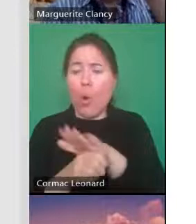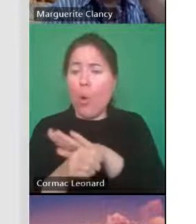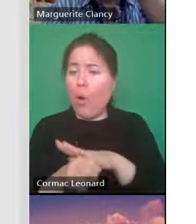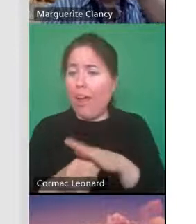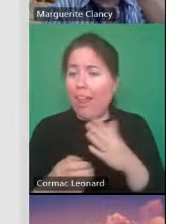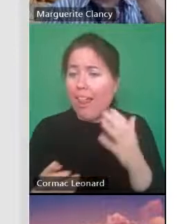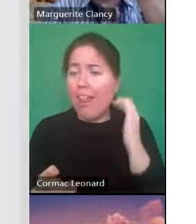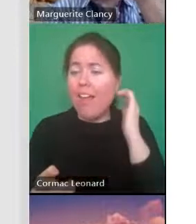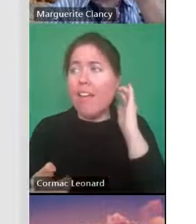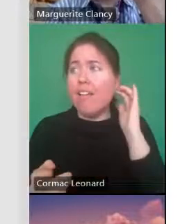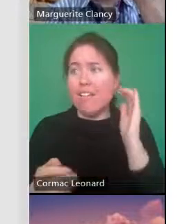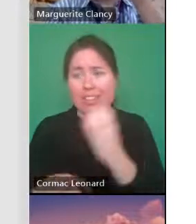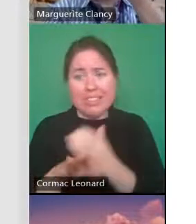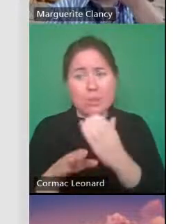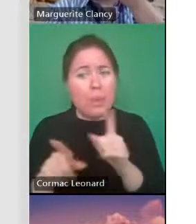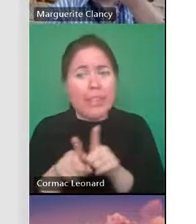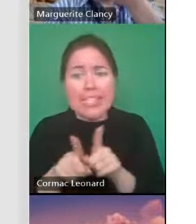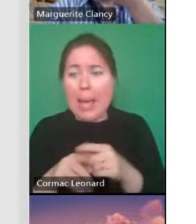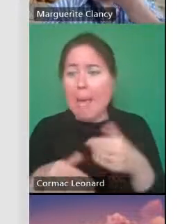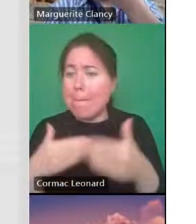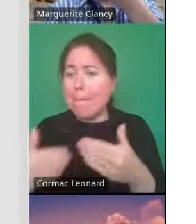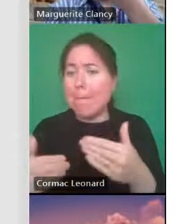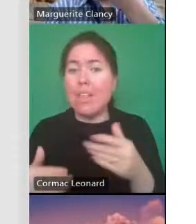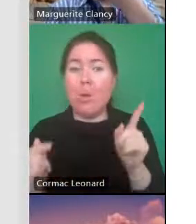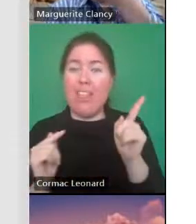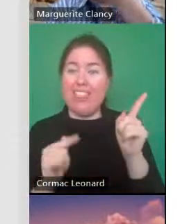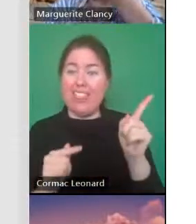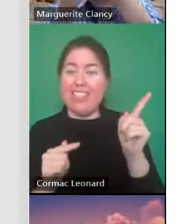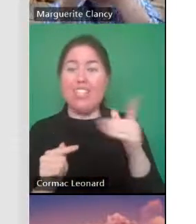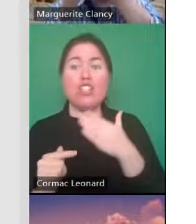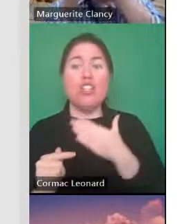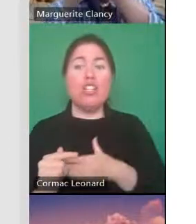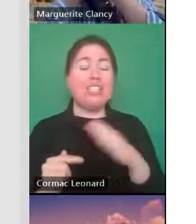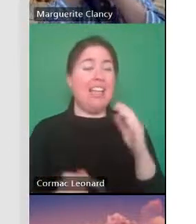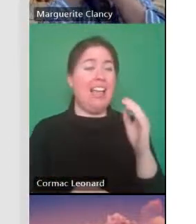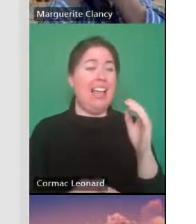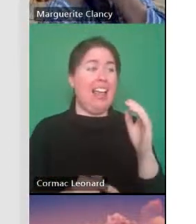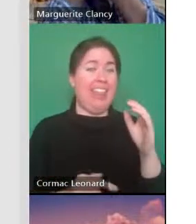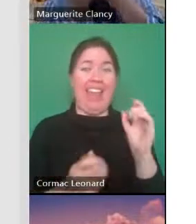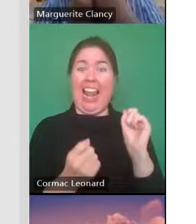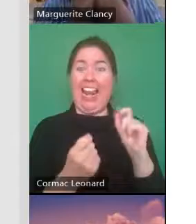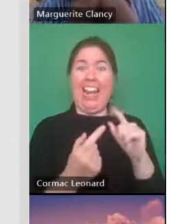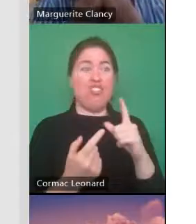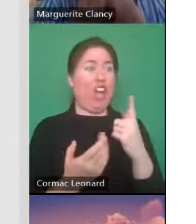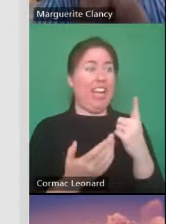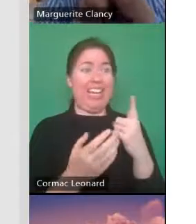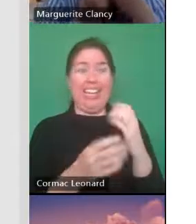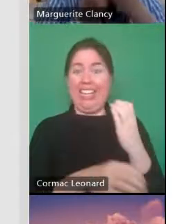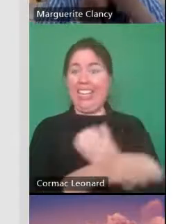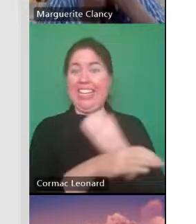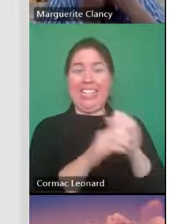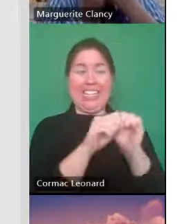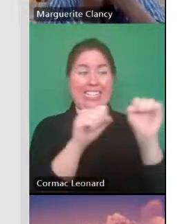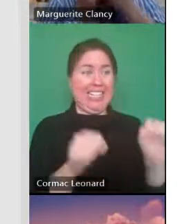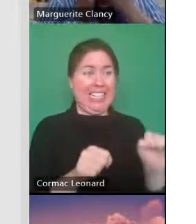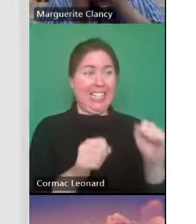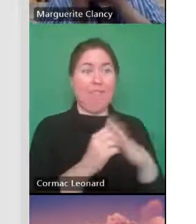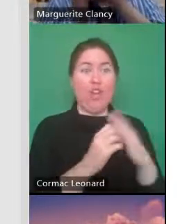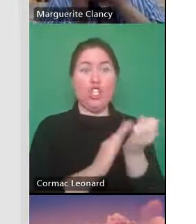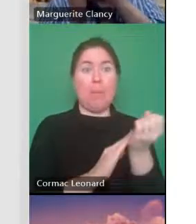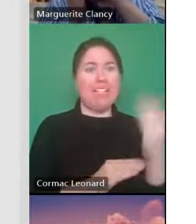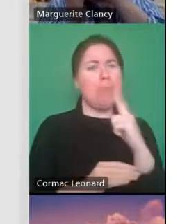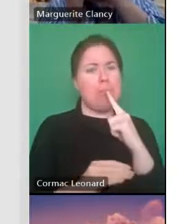to do the same, right? So just treat this as the electronic avenue for